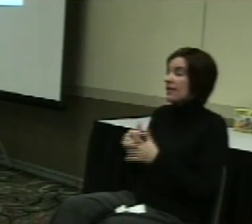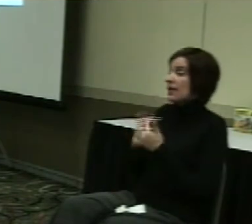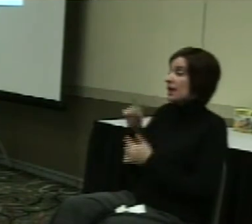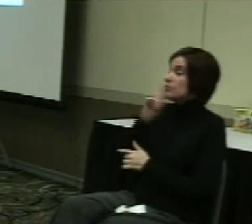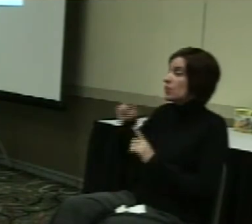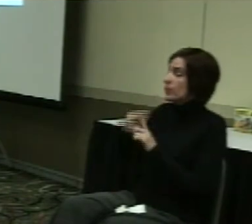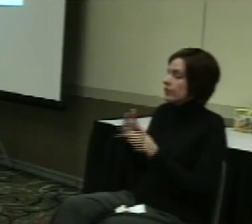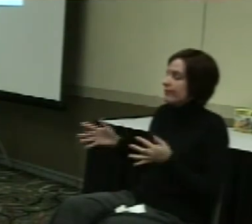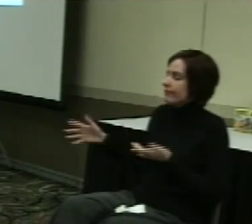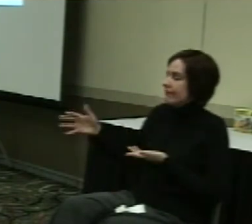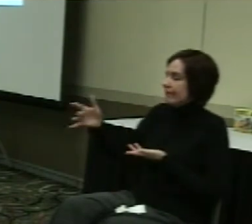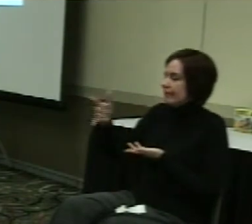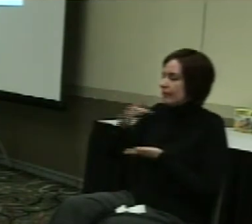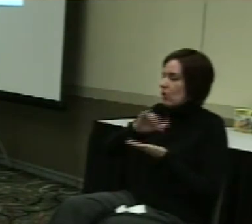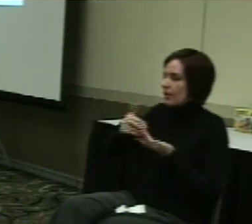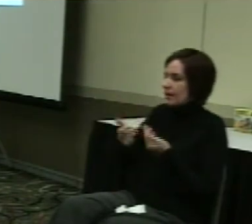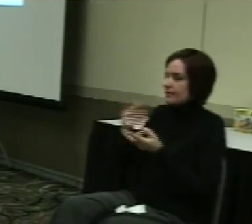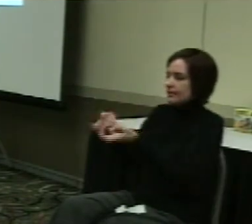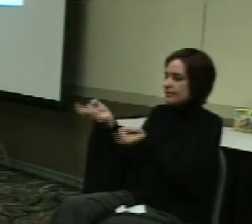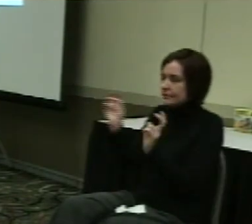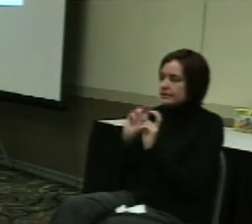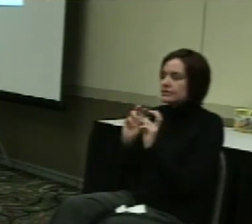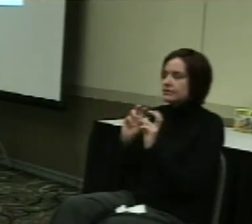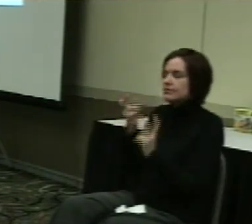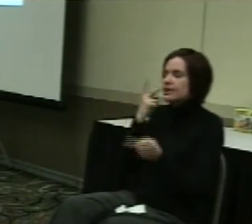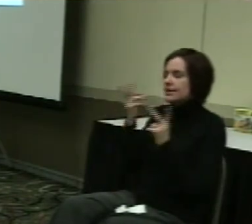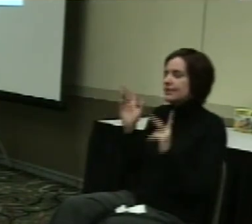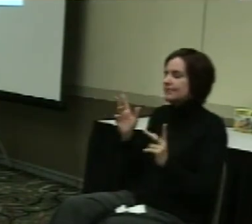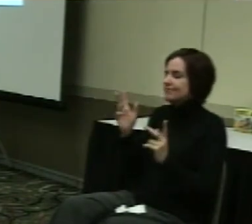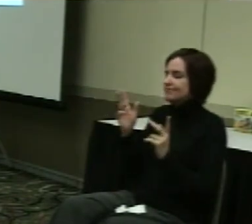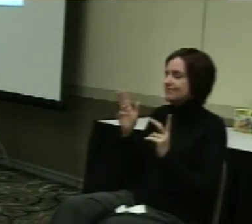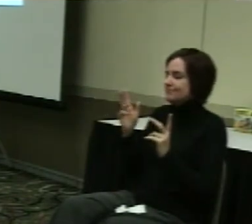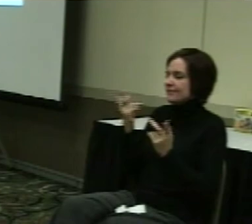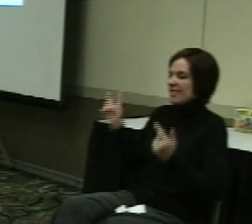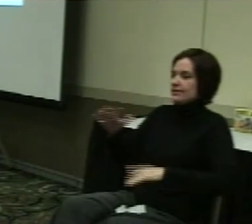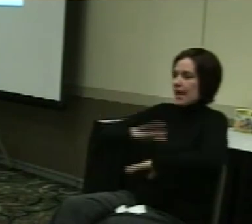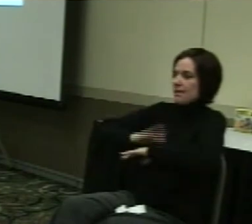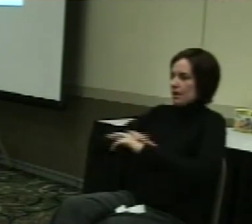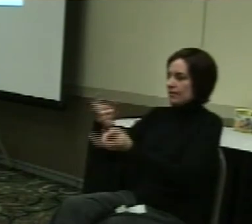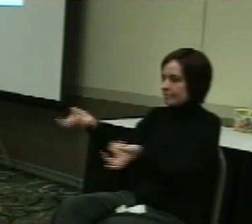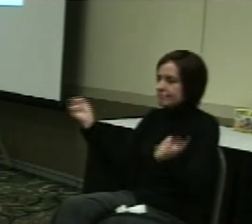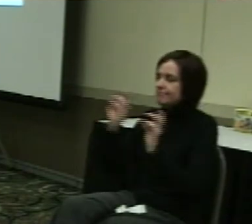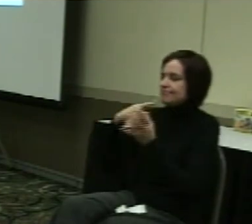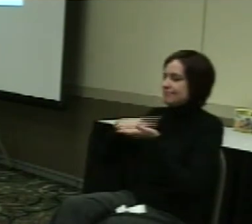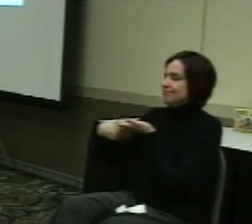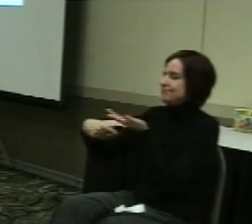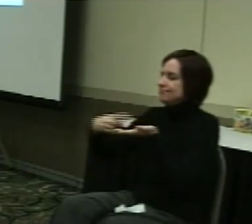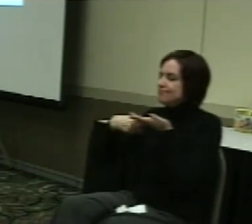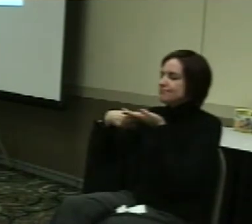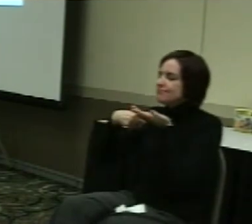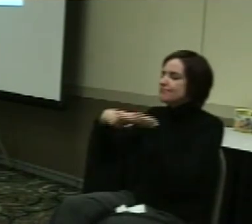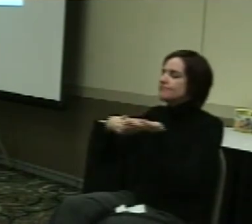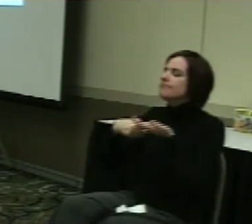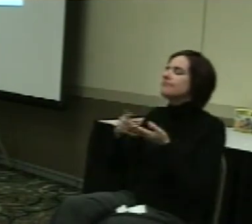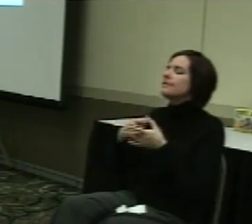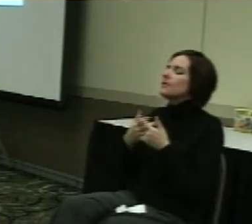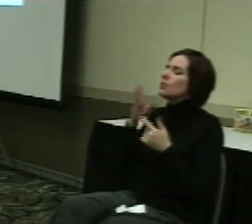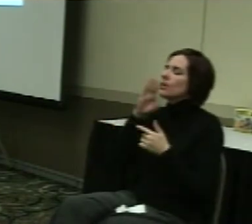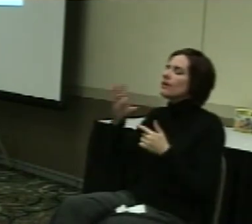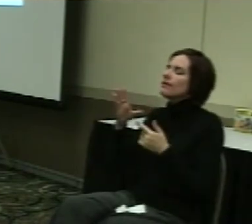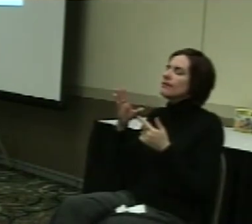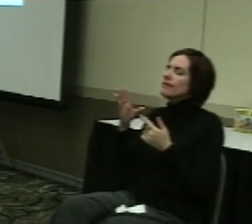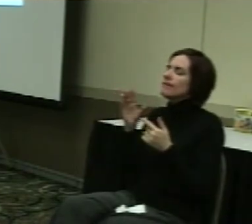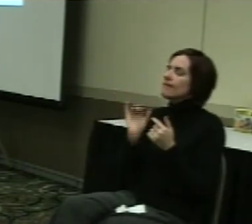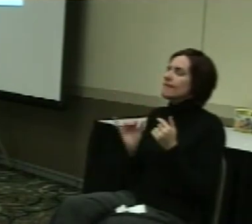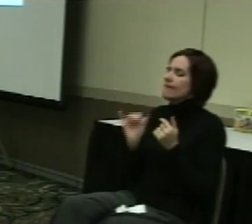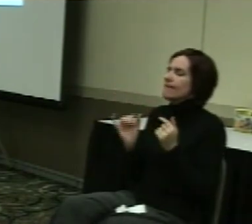that information and sit around a multidisciplinary table, you know, you're going to get a handle on what it is that needs